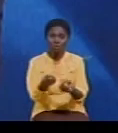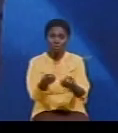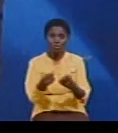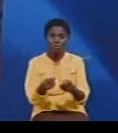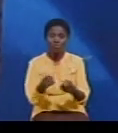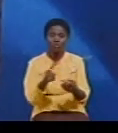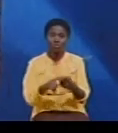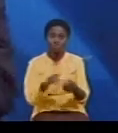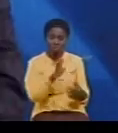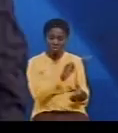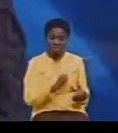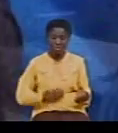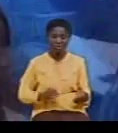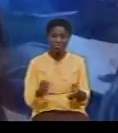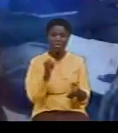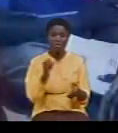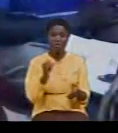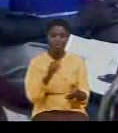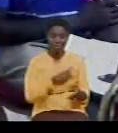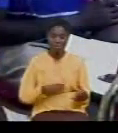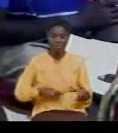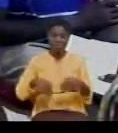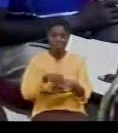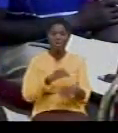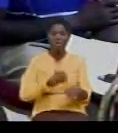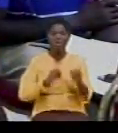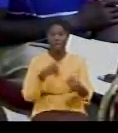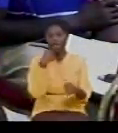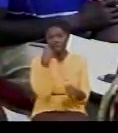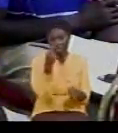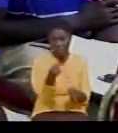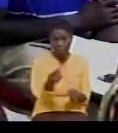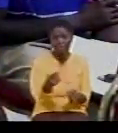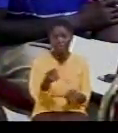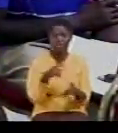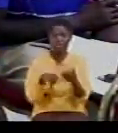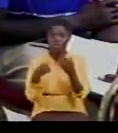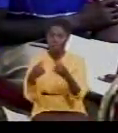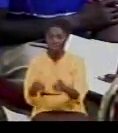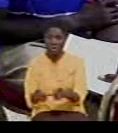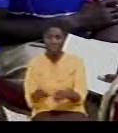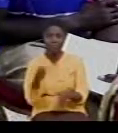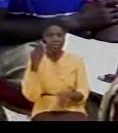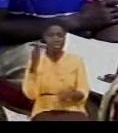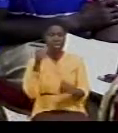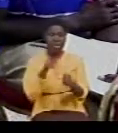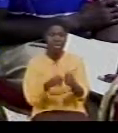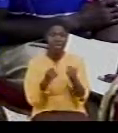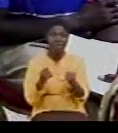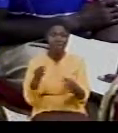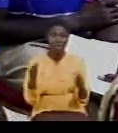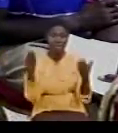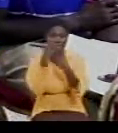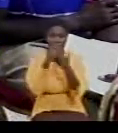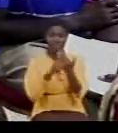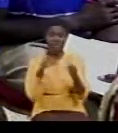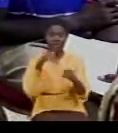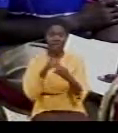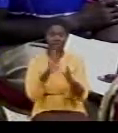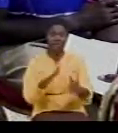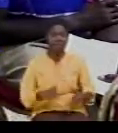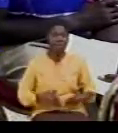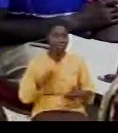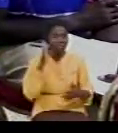in Emmanuel's kingdom. Every power of darkness in your life will be canceled